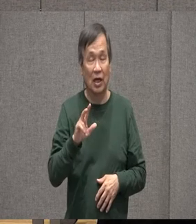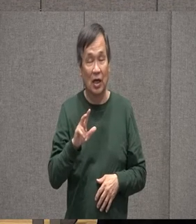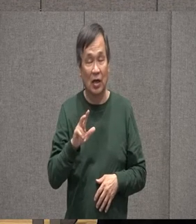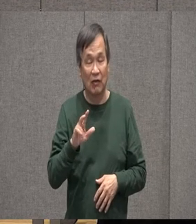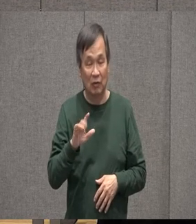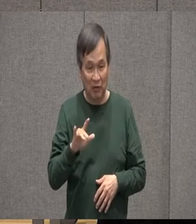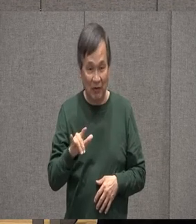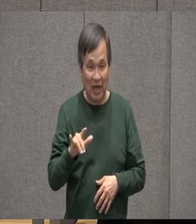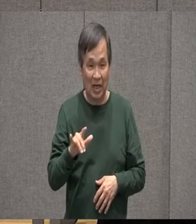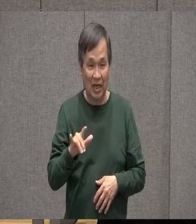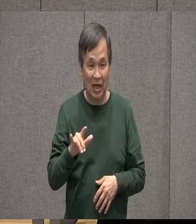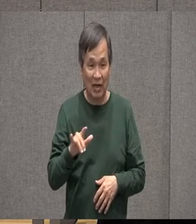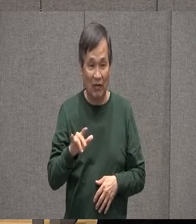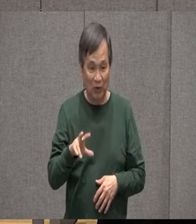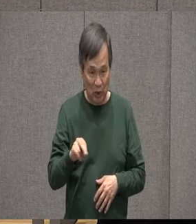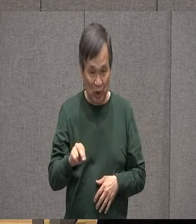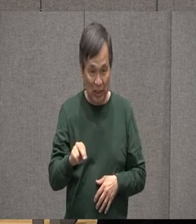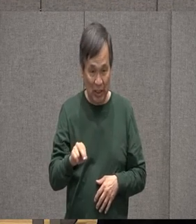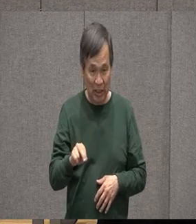30.